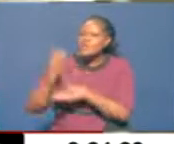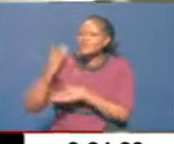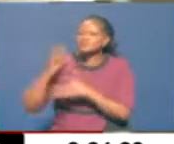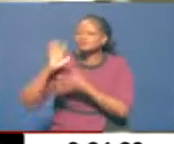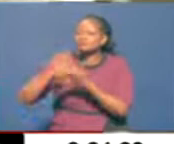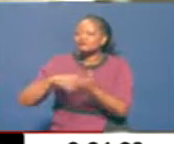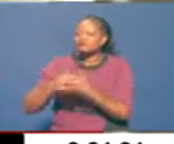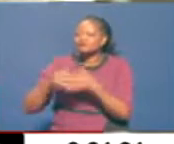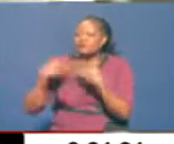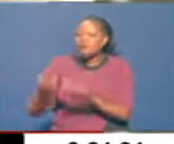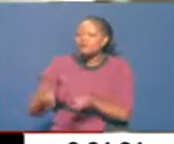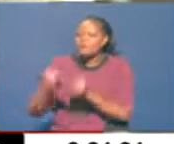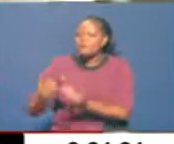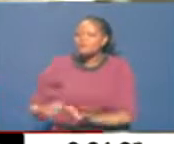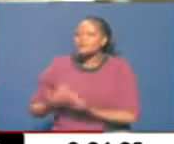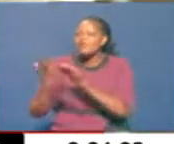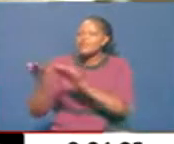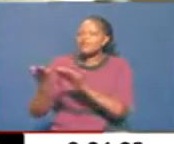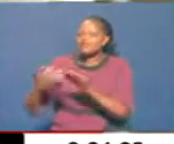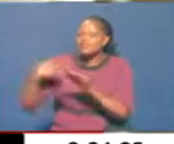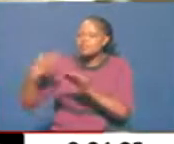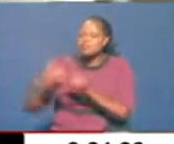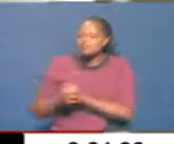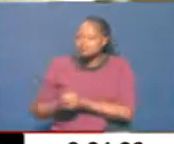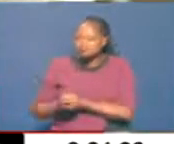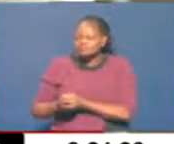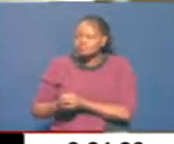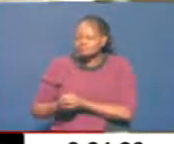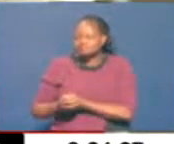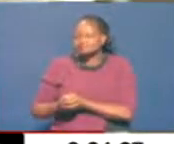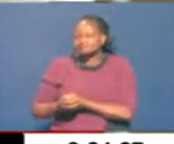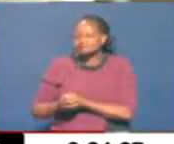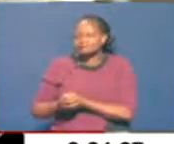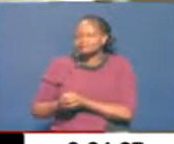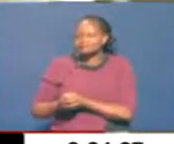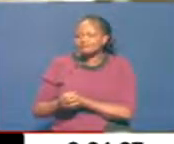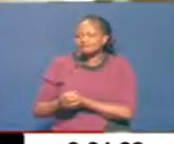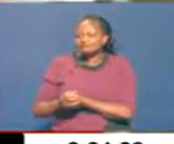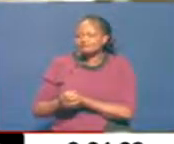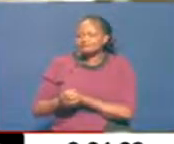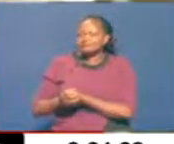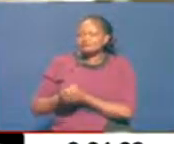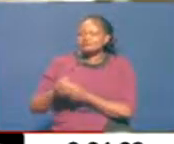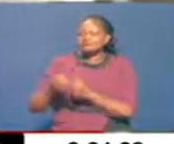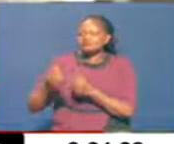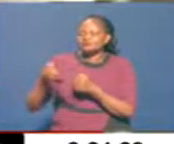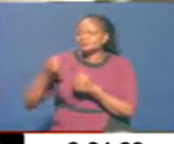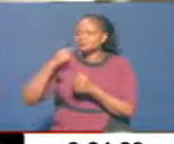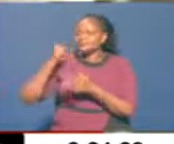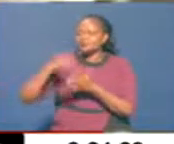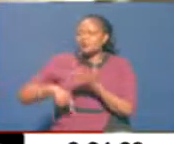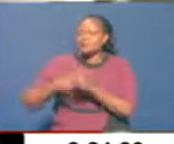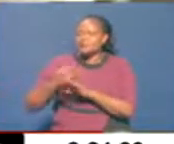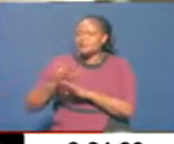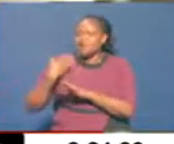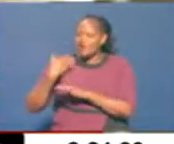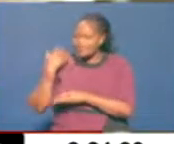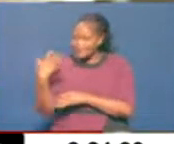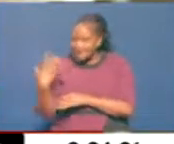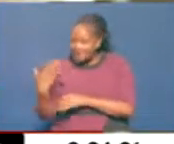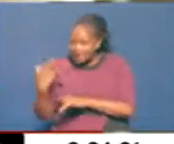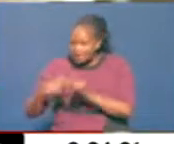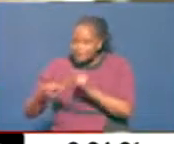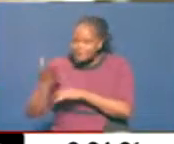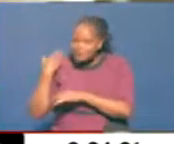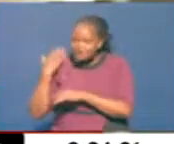this can be delivered, we always made reference to the paper by our forefathers. There's actually a Pan-African paper that was done that said